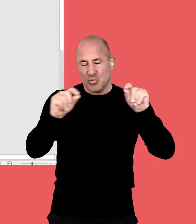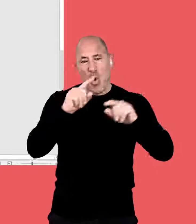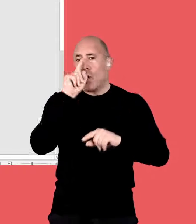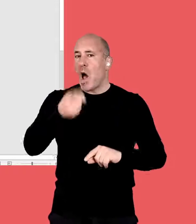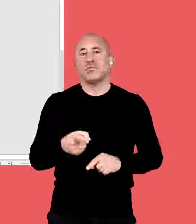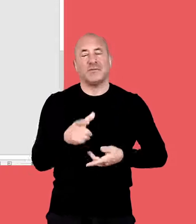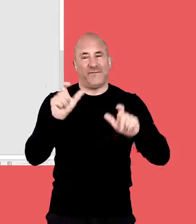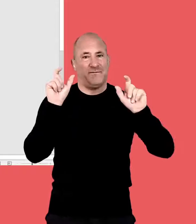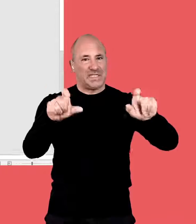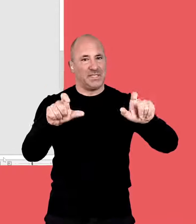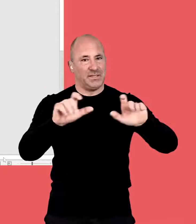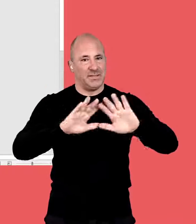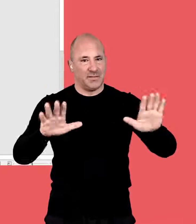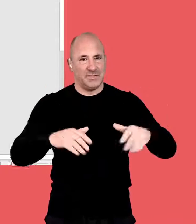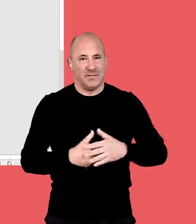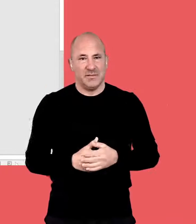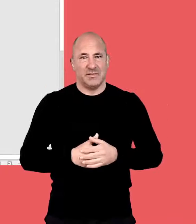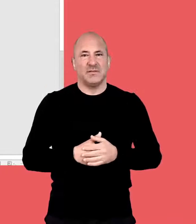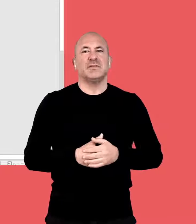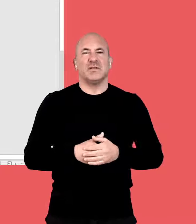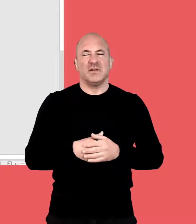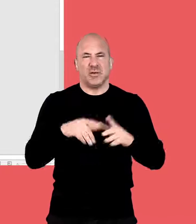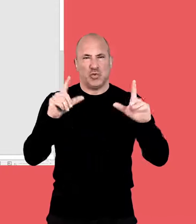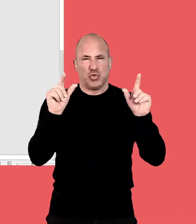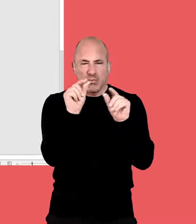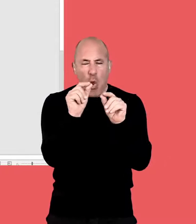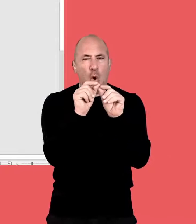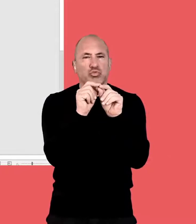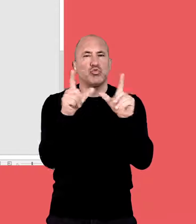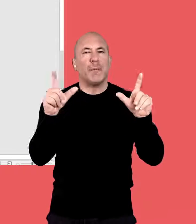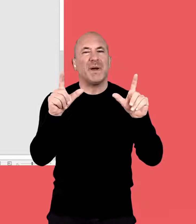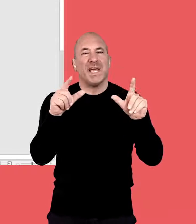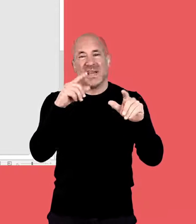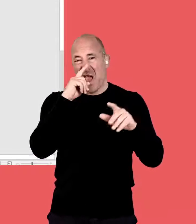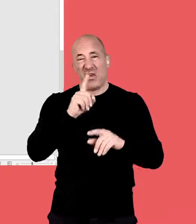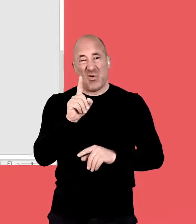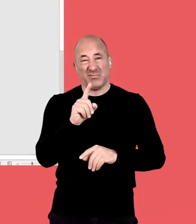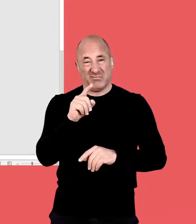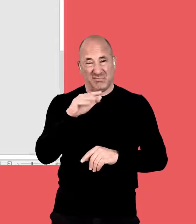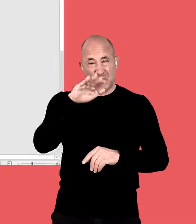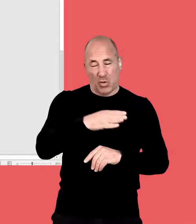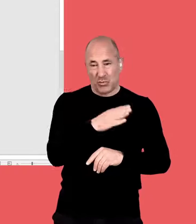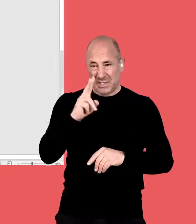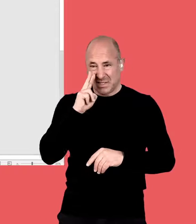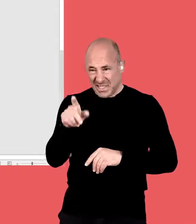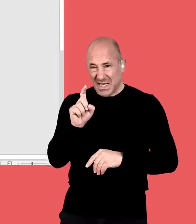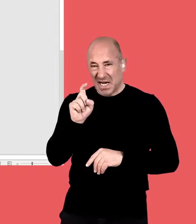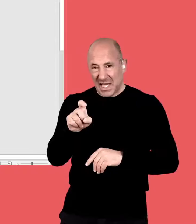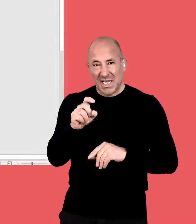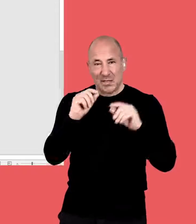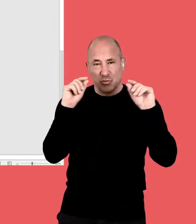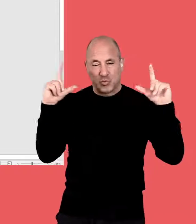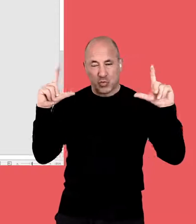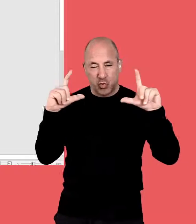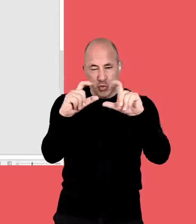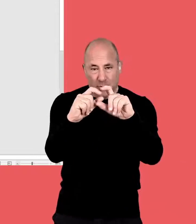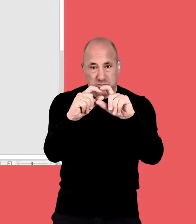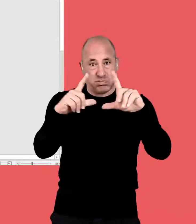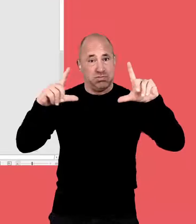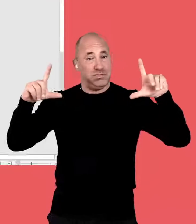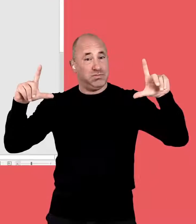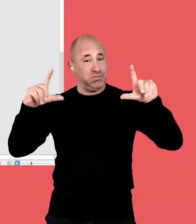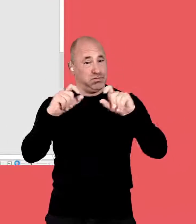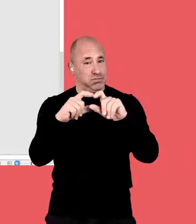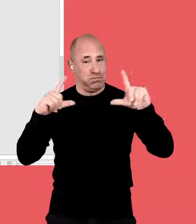rows. If you wish to alter your view of the template, you can use the zoom function to the bottom right of your screen.